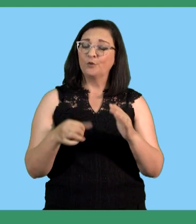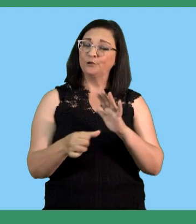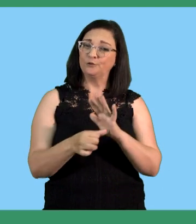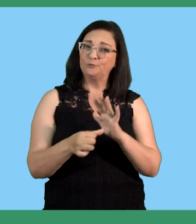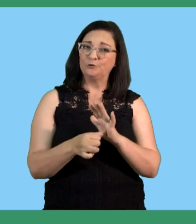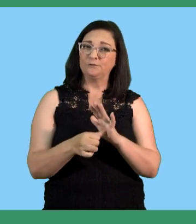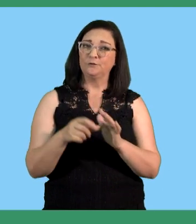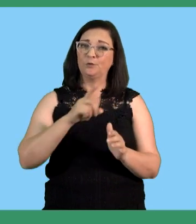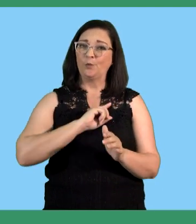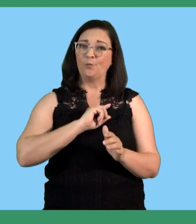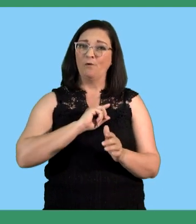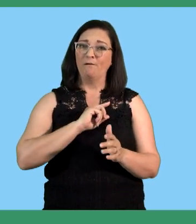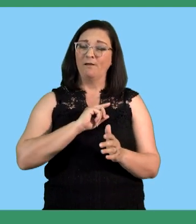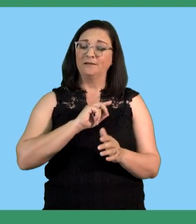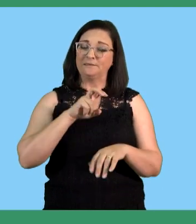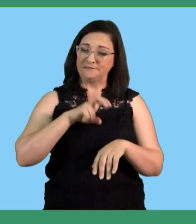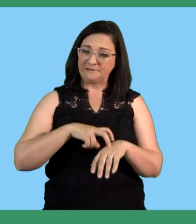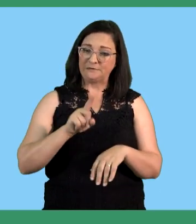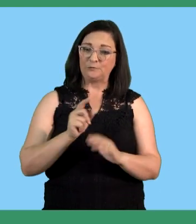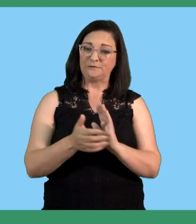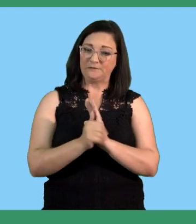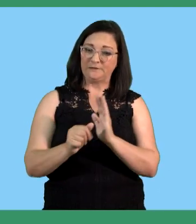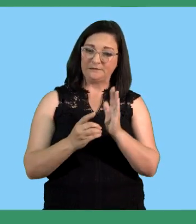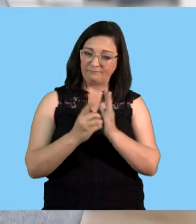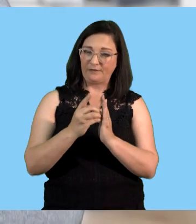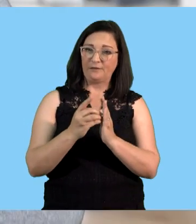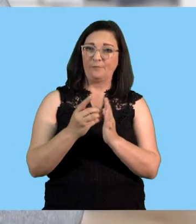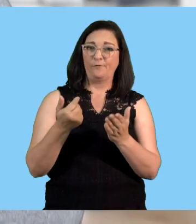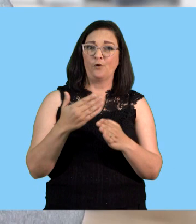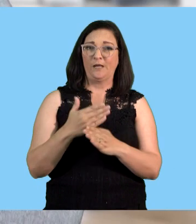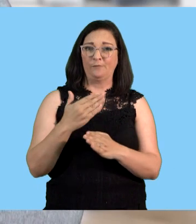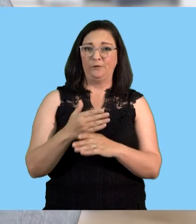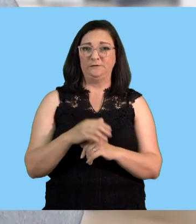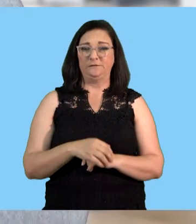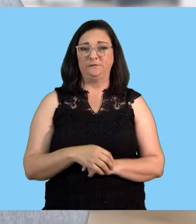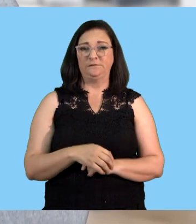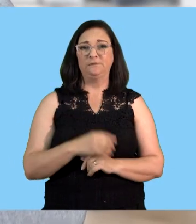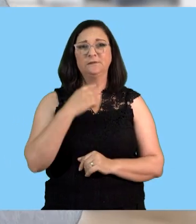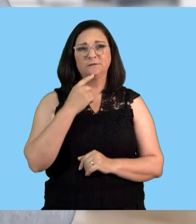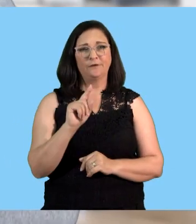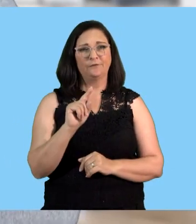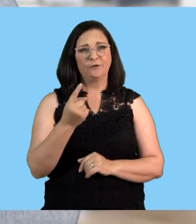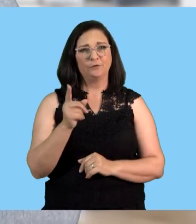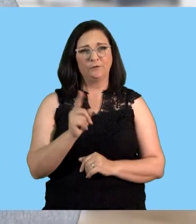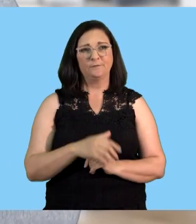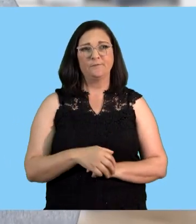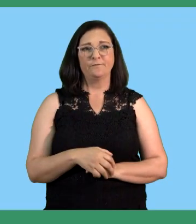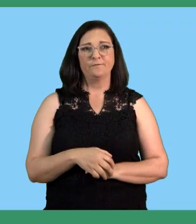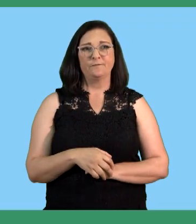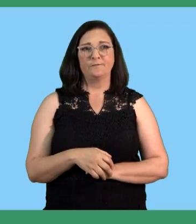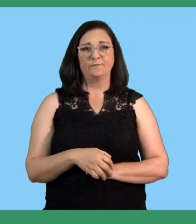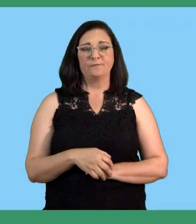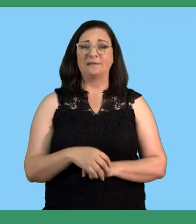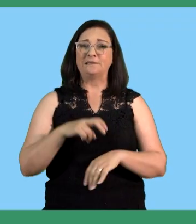of skills development. Why is it important to develop the skills of our employees? Right, the first one says the employee who